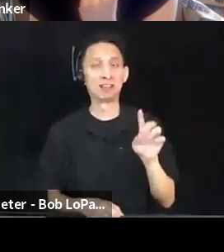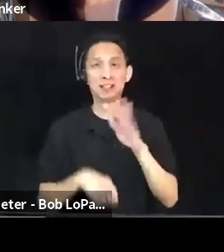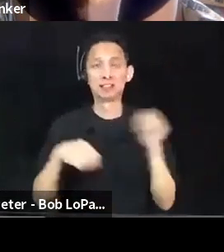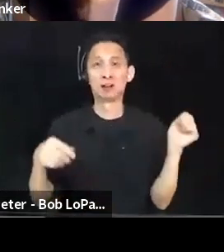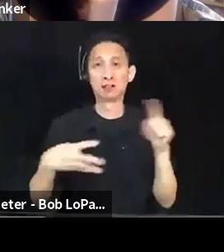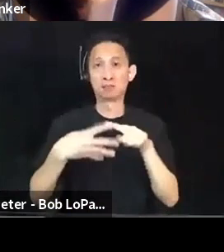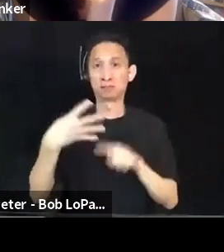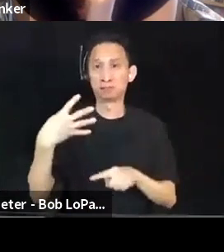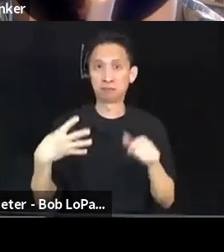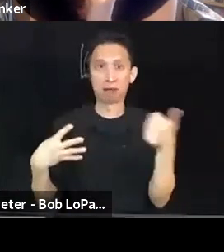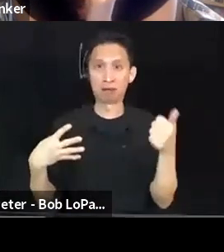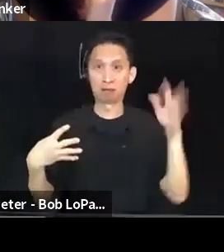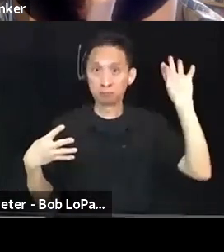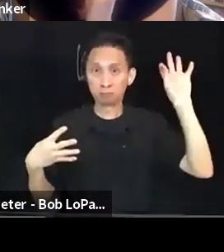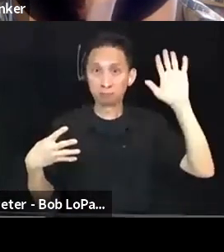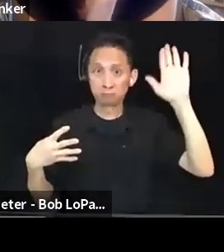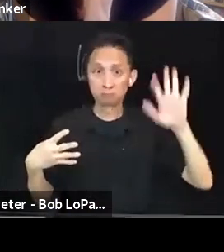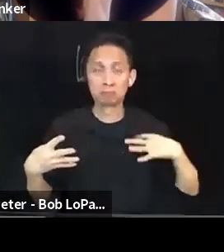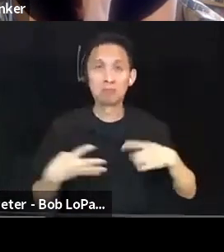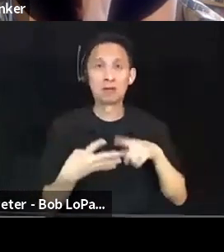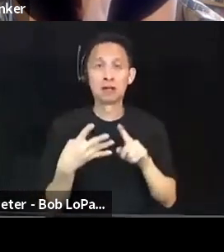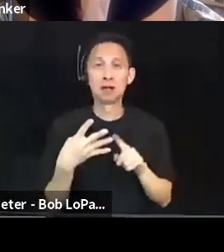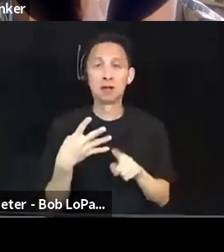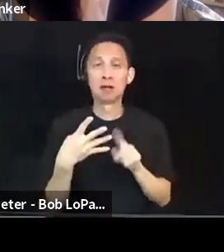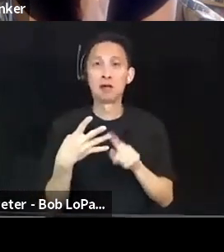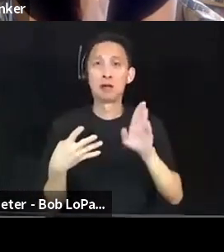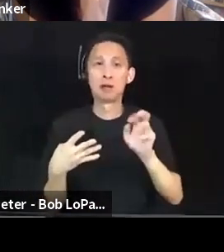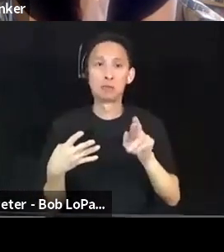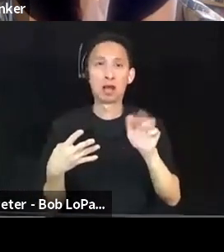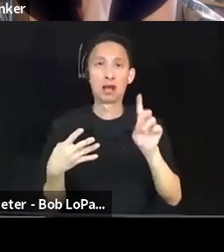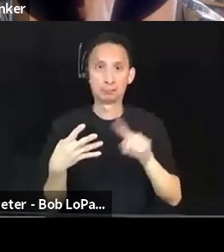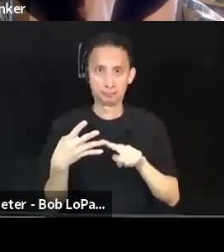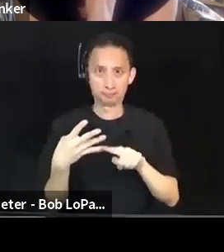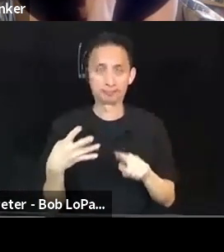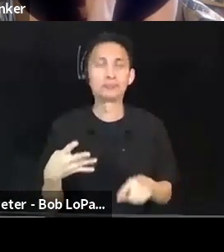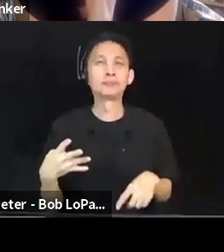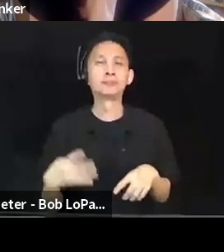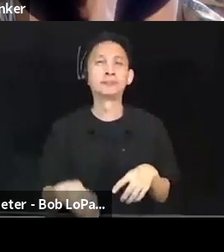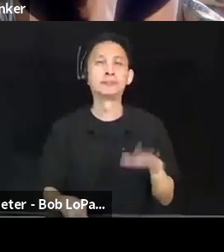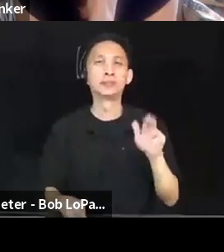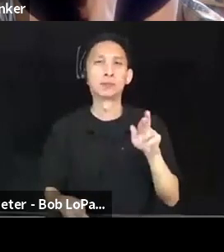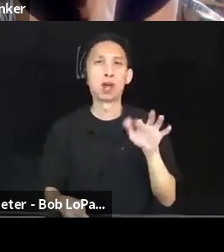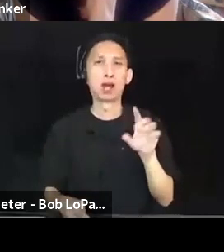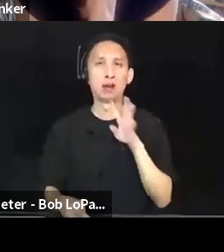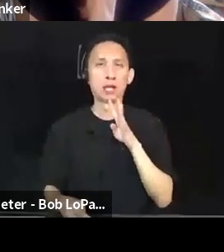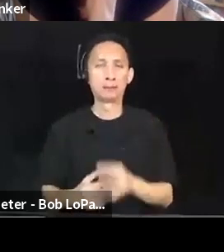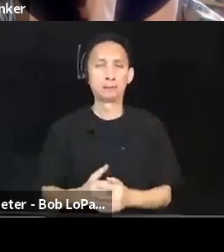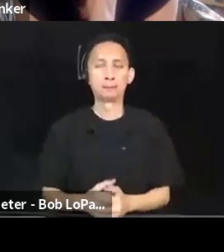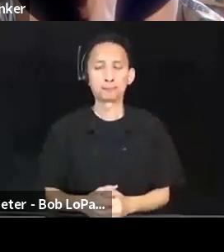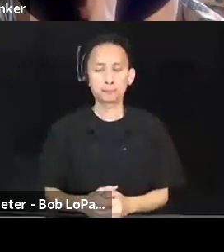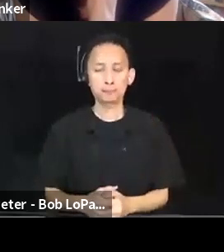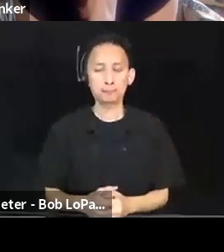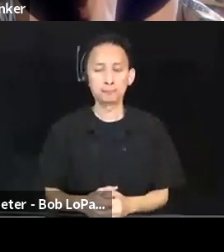Others? Does anybody? Yeah, Brad. Yeah, I want to pick up, and I guess it's something which I